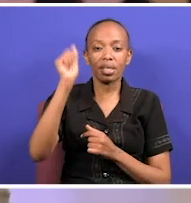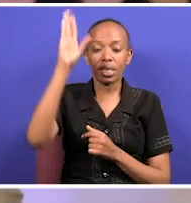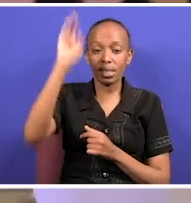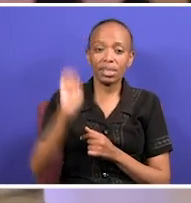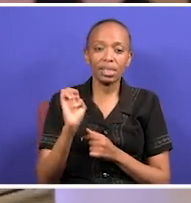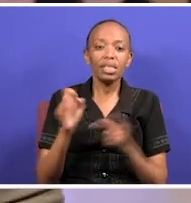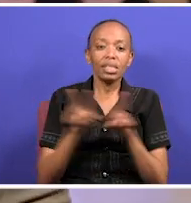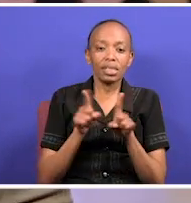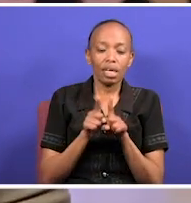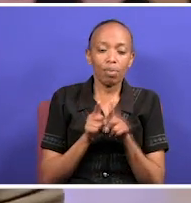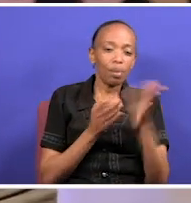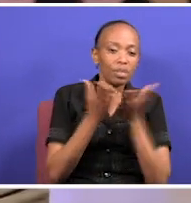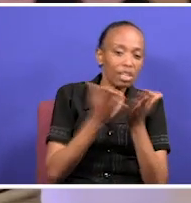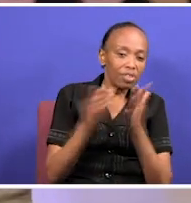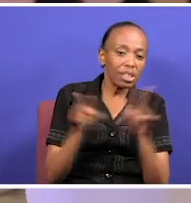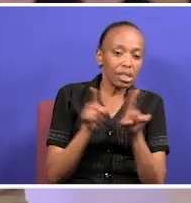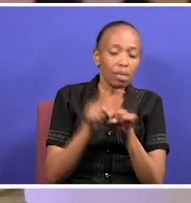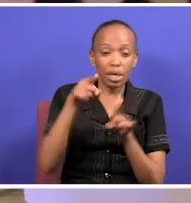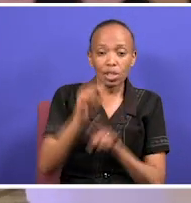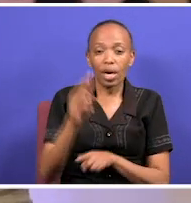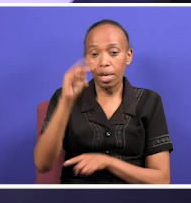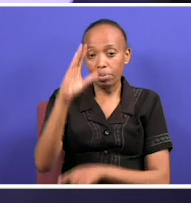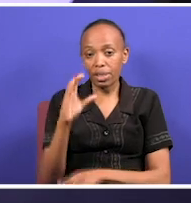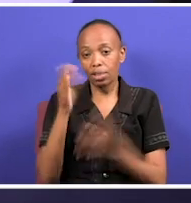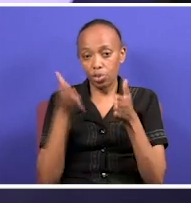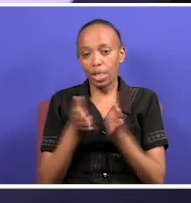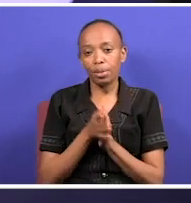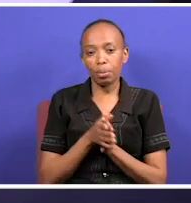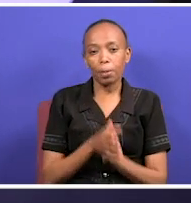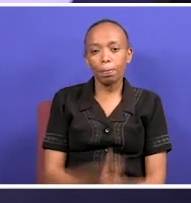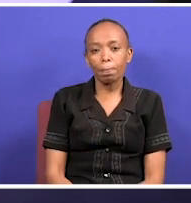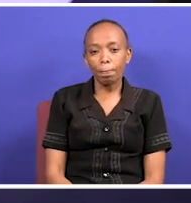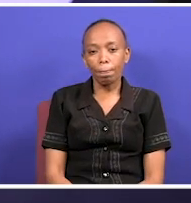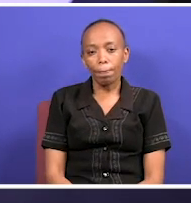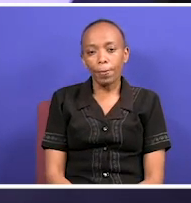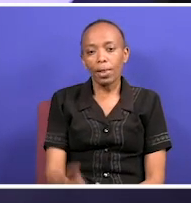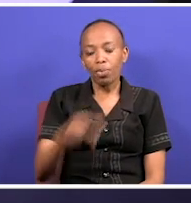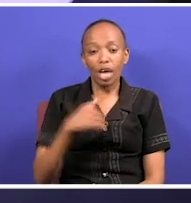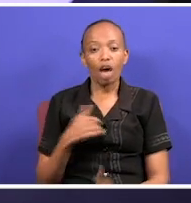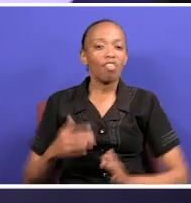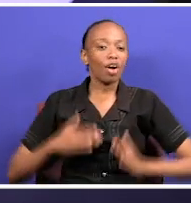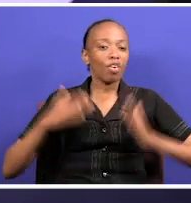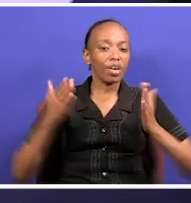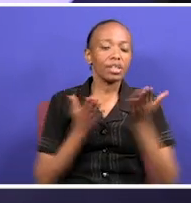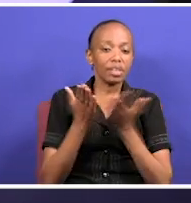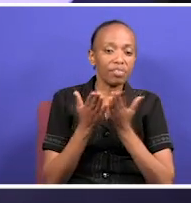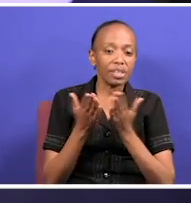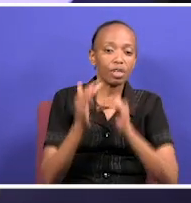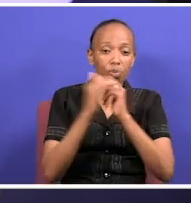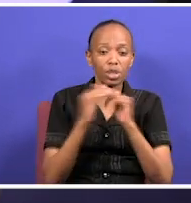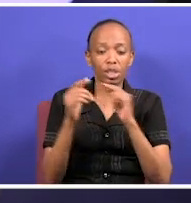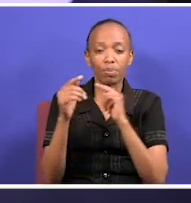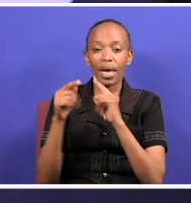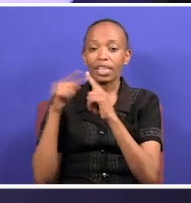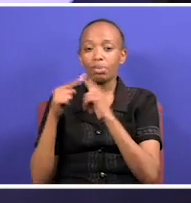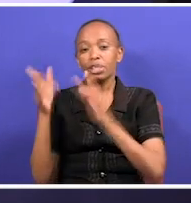Bukachi, and I'll be serving as your moderator today. We have a great service and worship experience lined